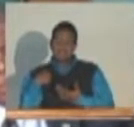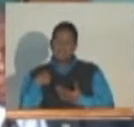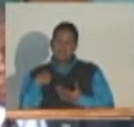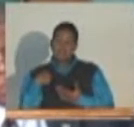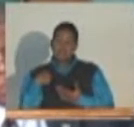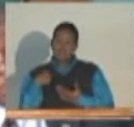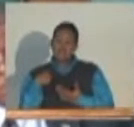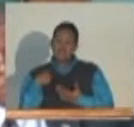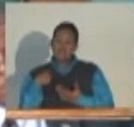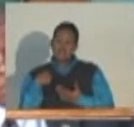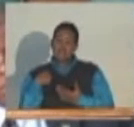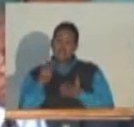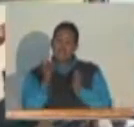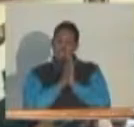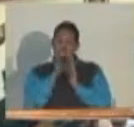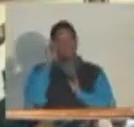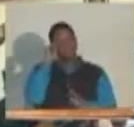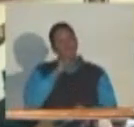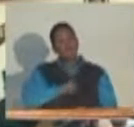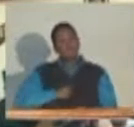for apologies.